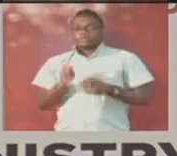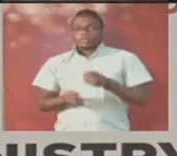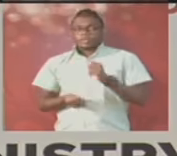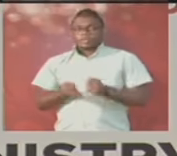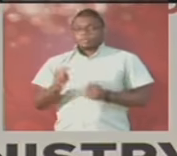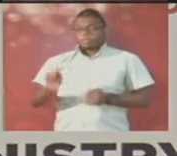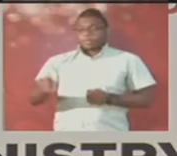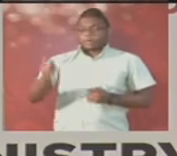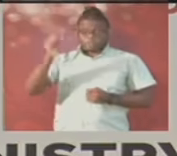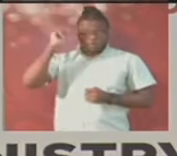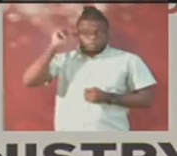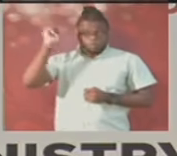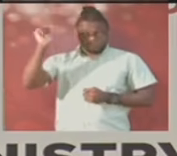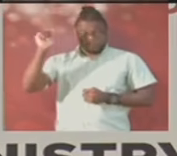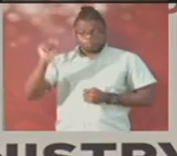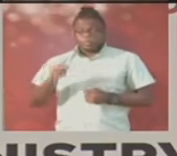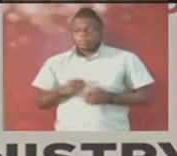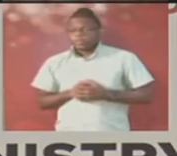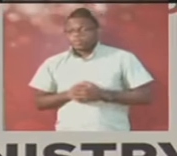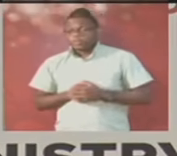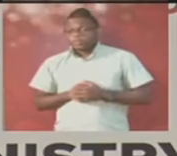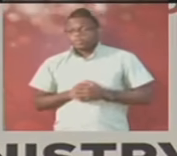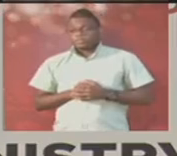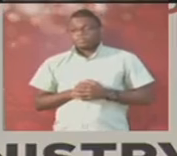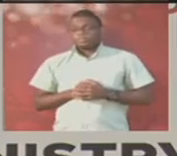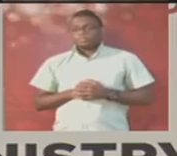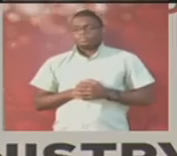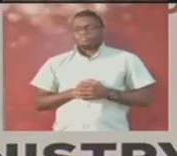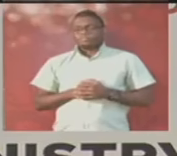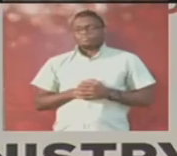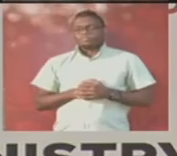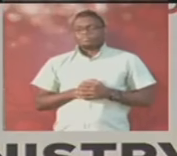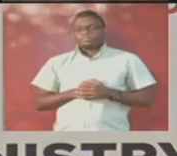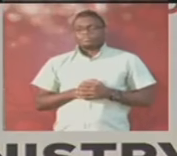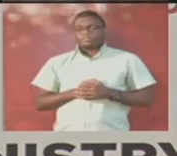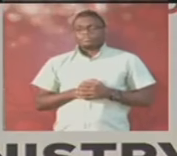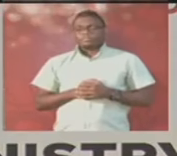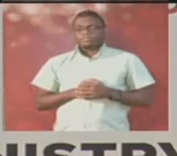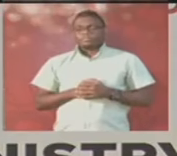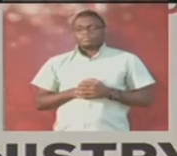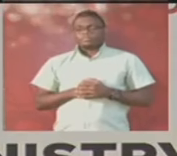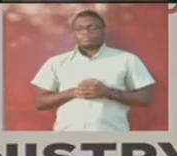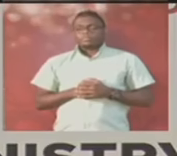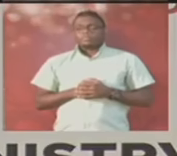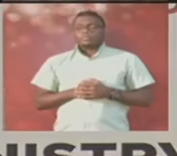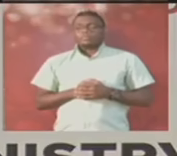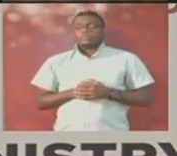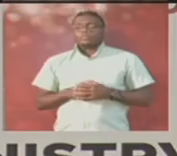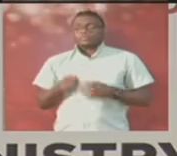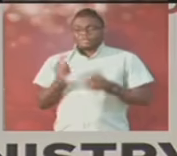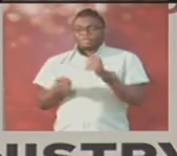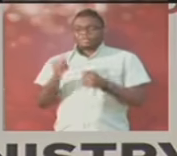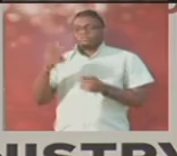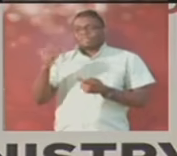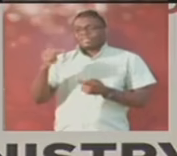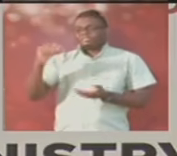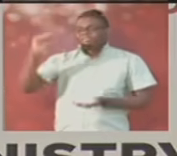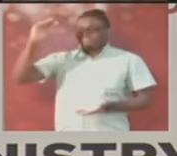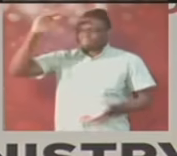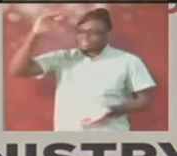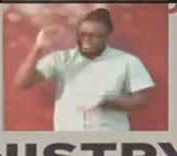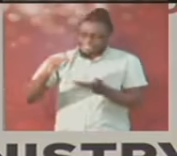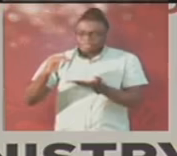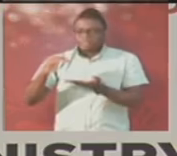is the overall occupancy in the parallel healthcare system decreased marginally to 71%.